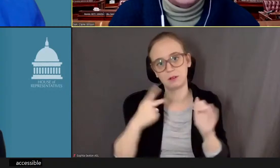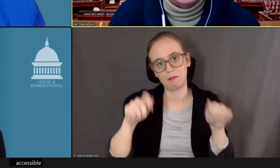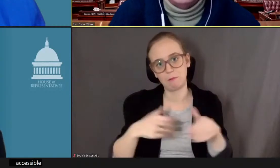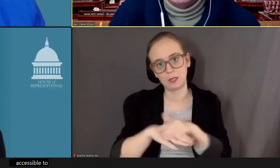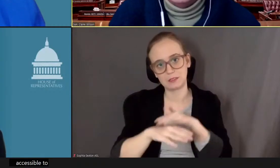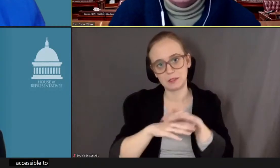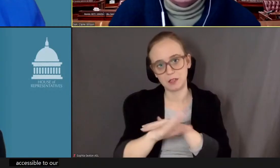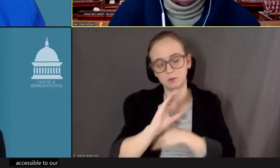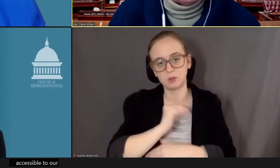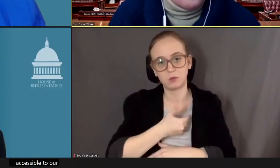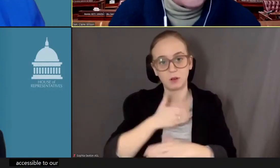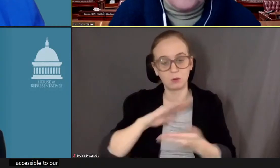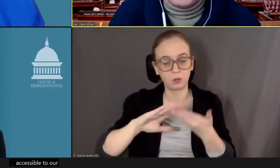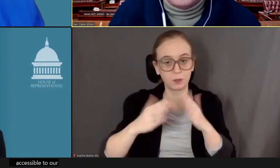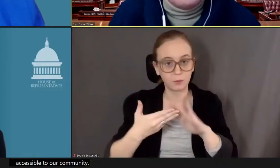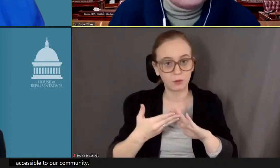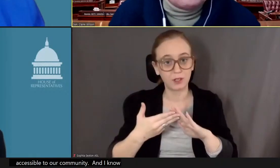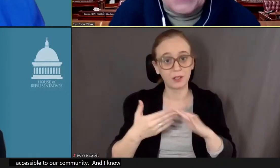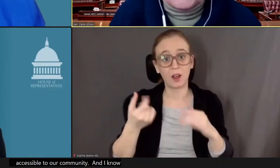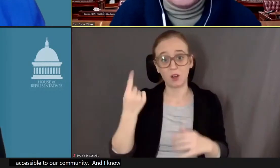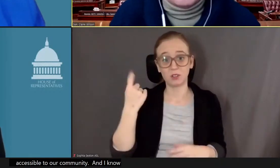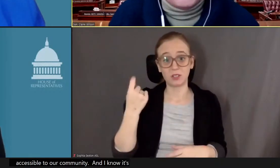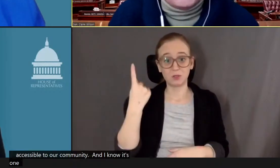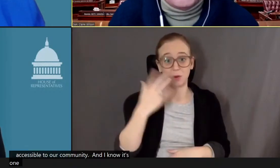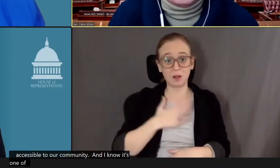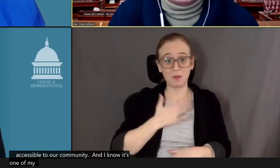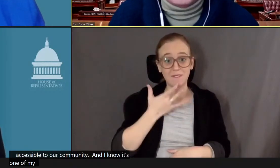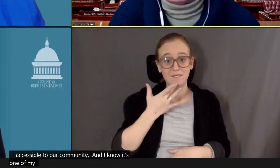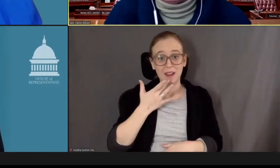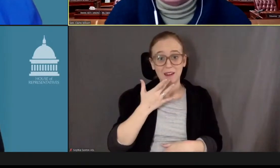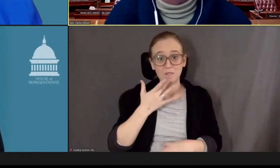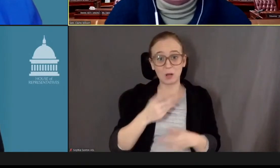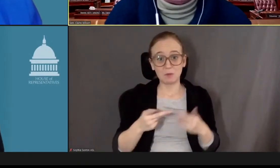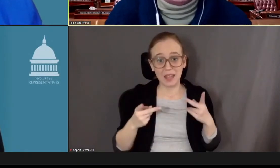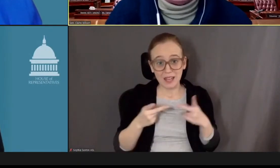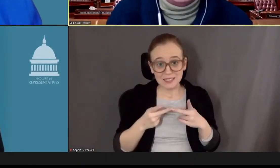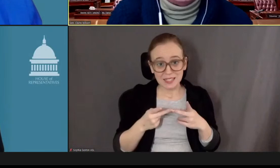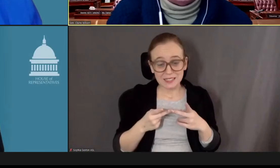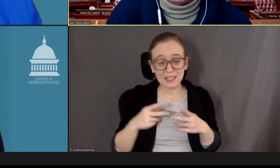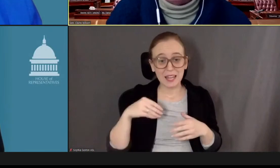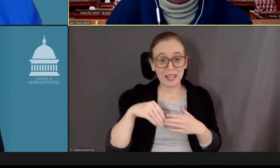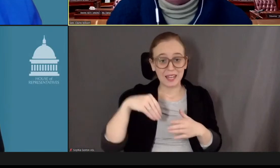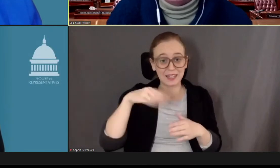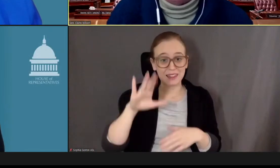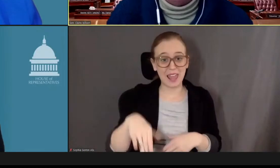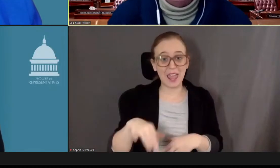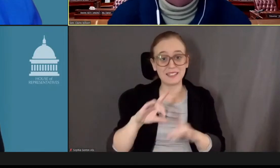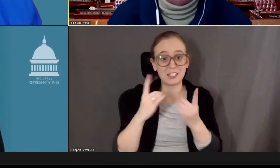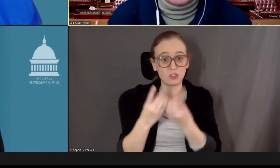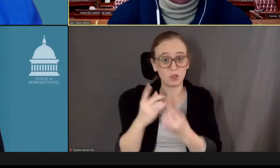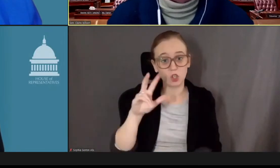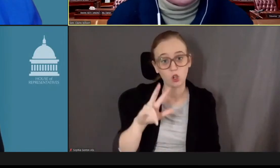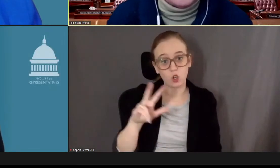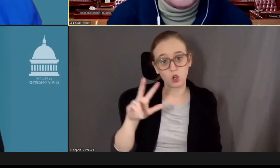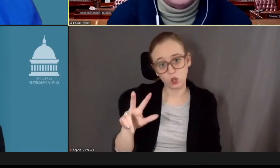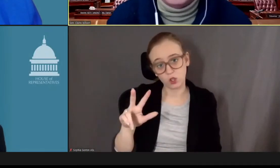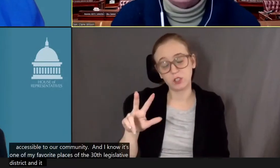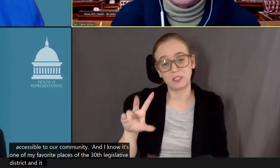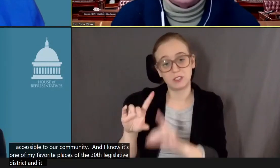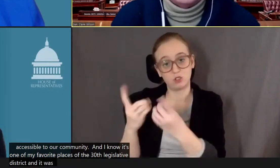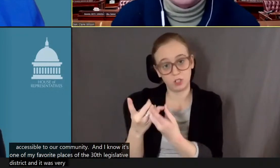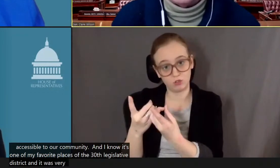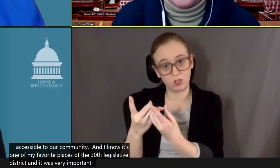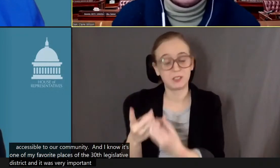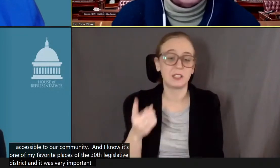I know it's one of my favorite places of the 30th Legislative District, and it was very important to